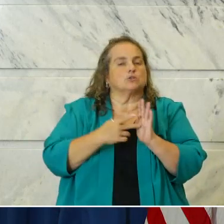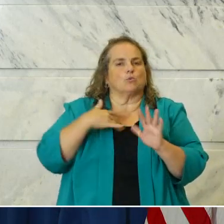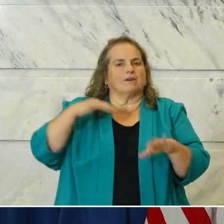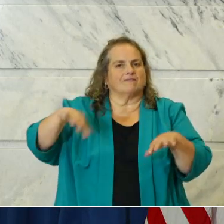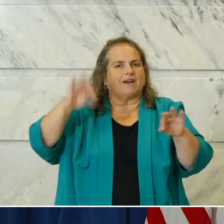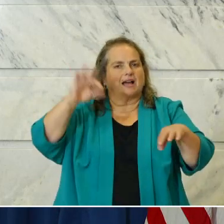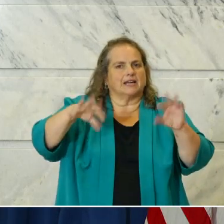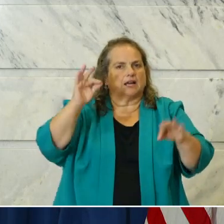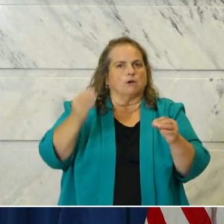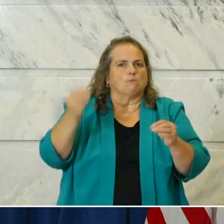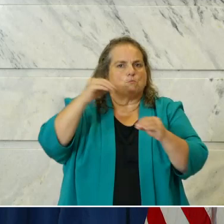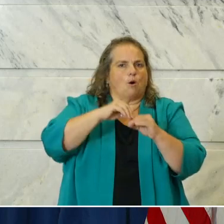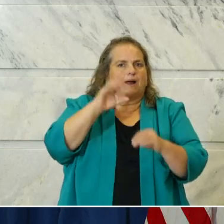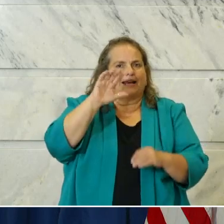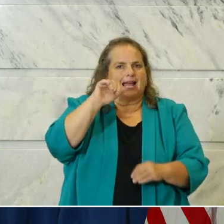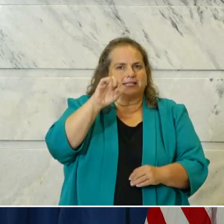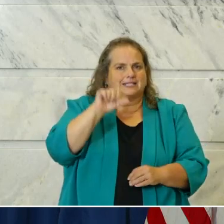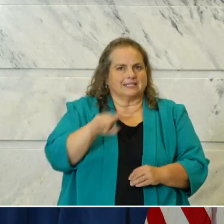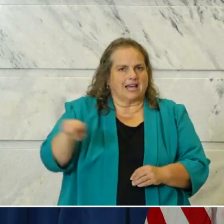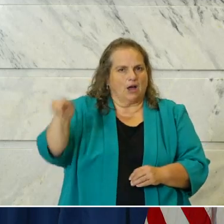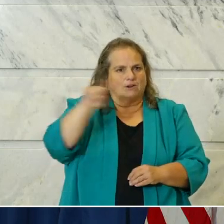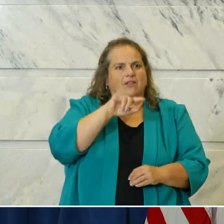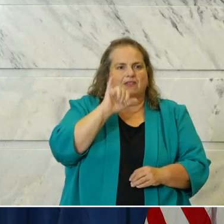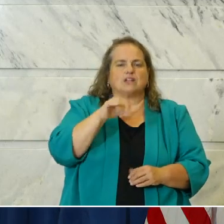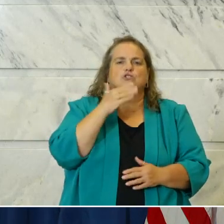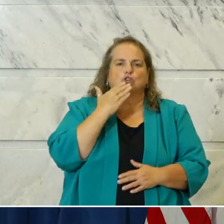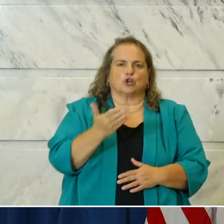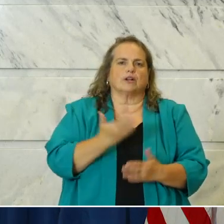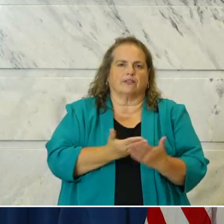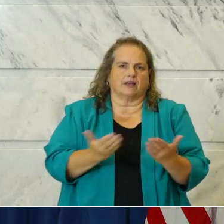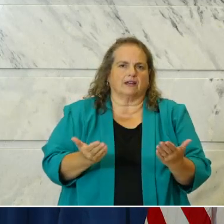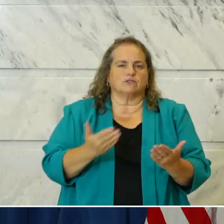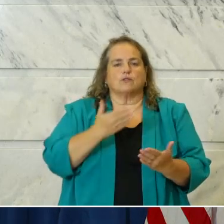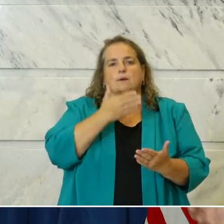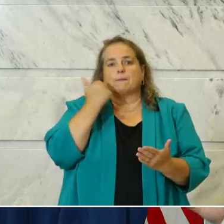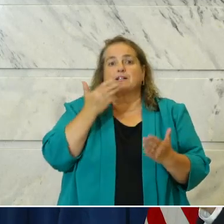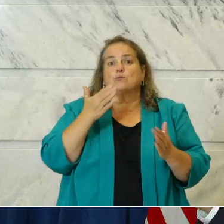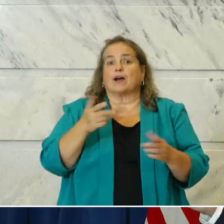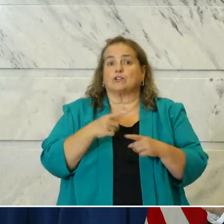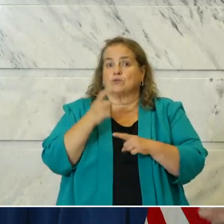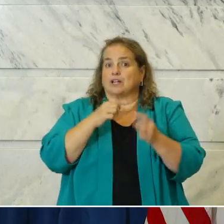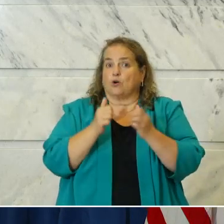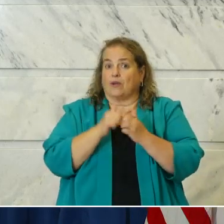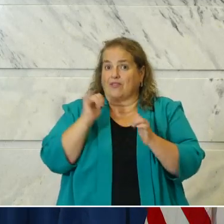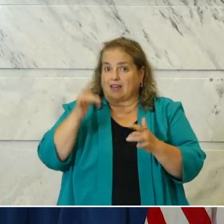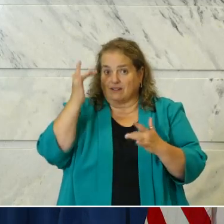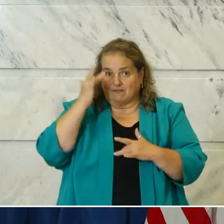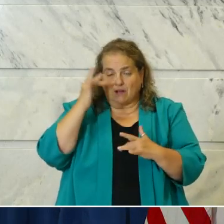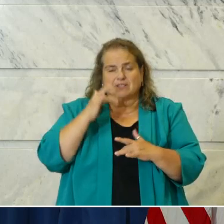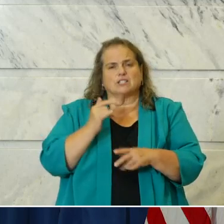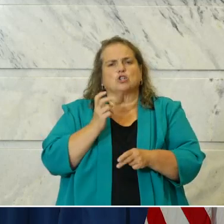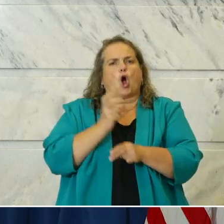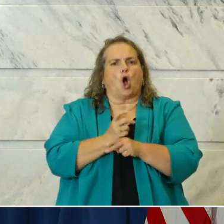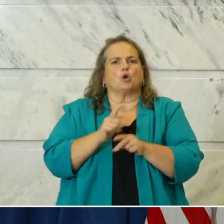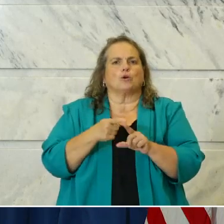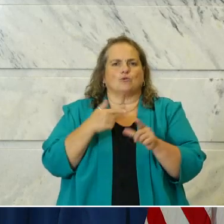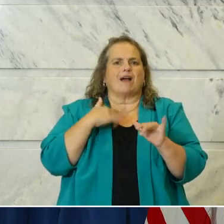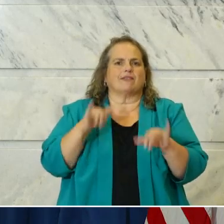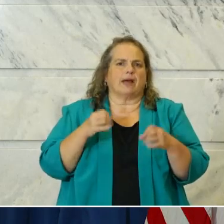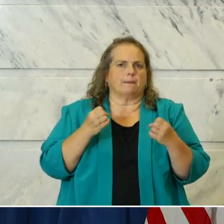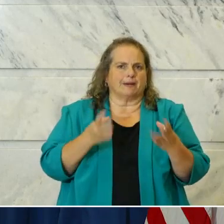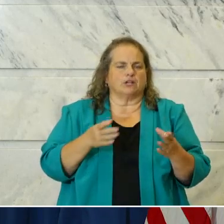would be a really good thing. So the best way to deal with this virus, and it's hard when there are this many cases, is if you can